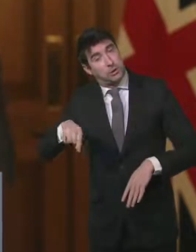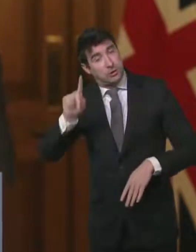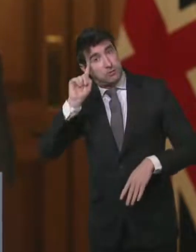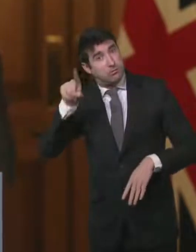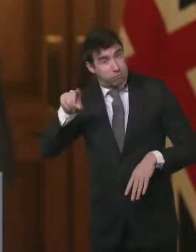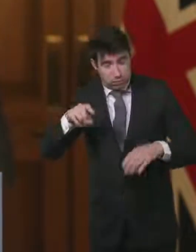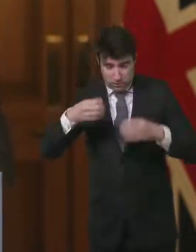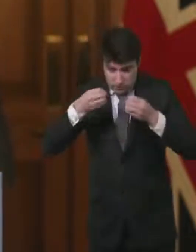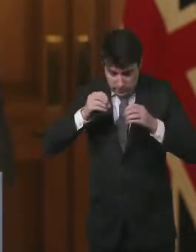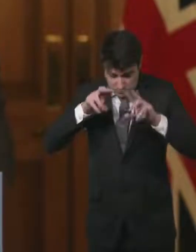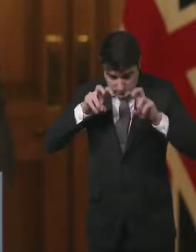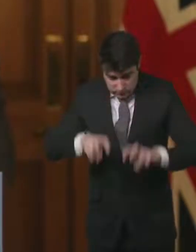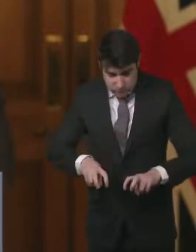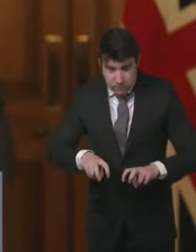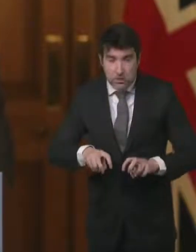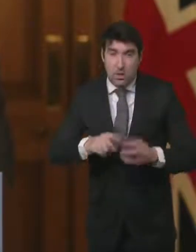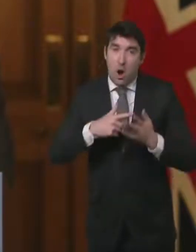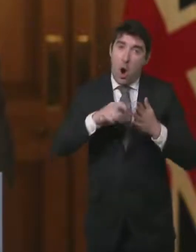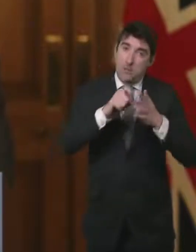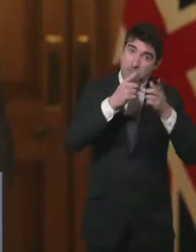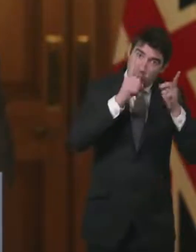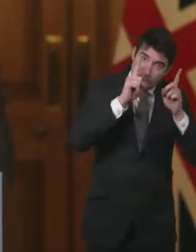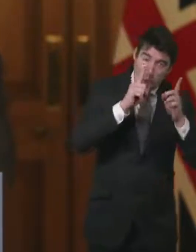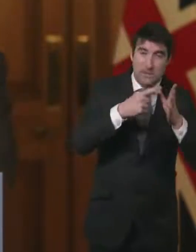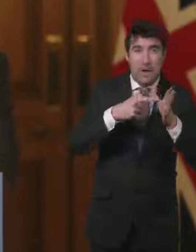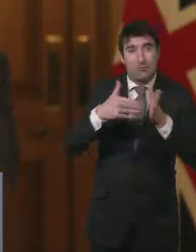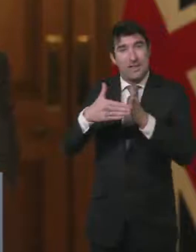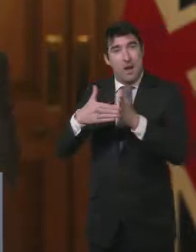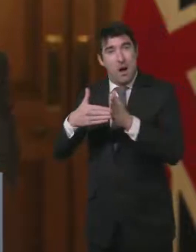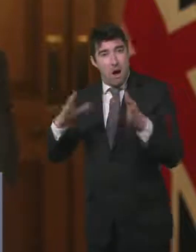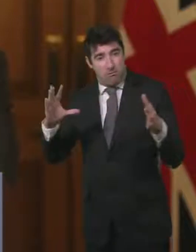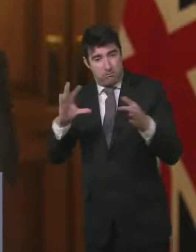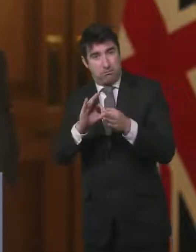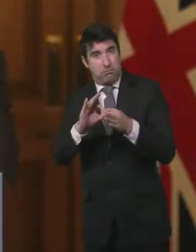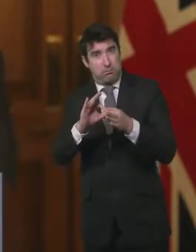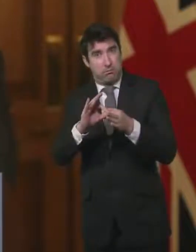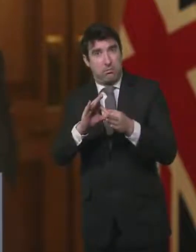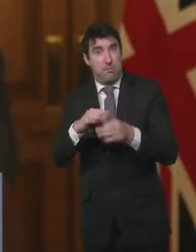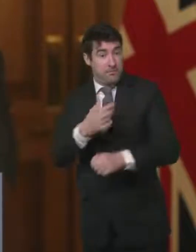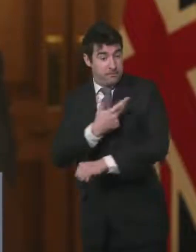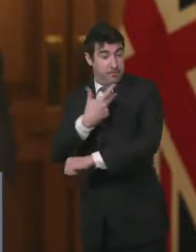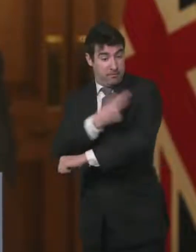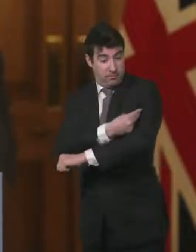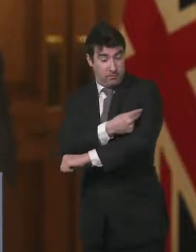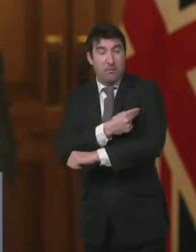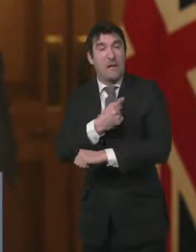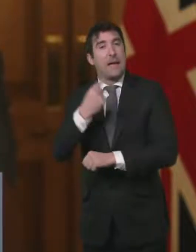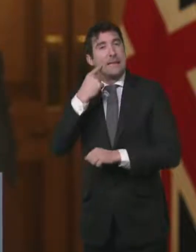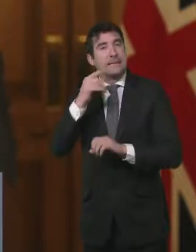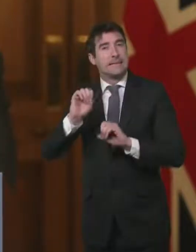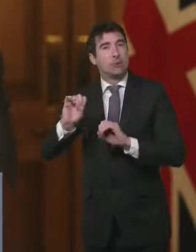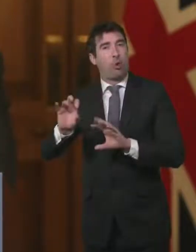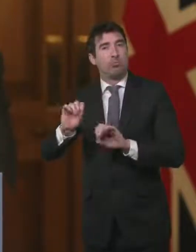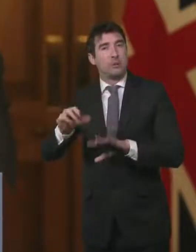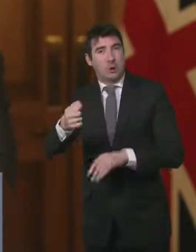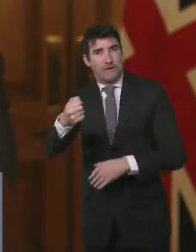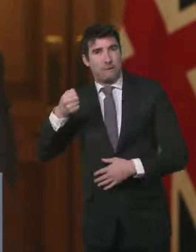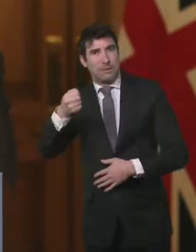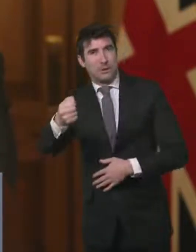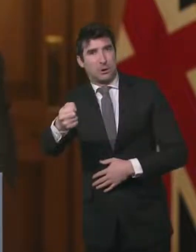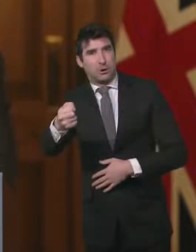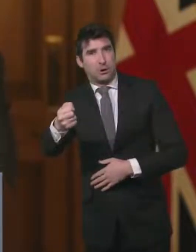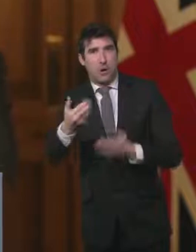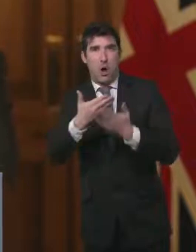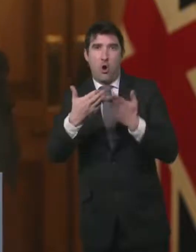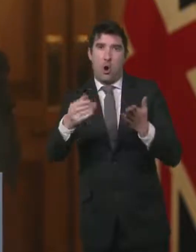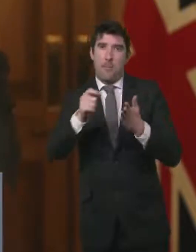AstraZeneca vaccine, because it can be delivered at room temperature, doesn't have the logistical challenges of the of